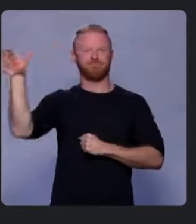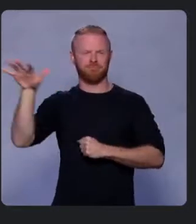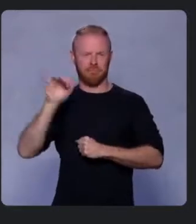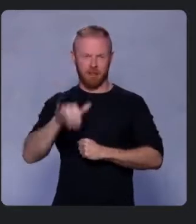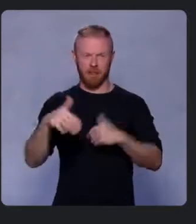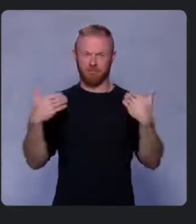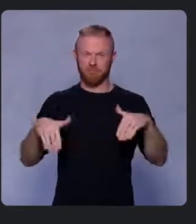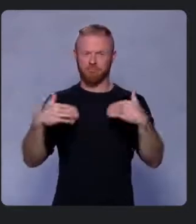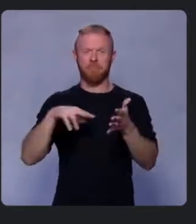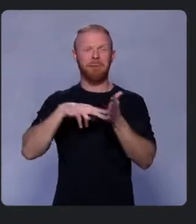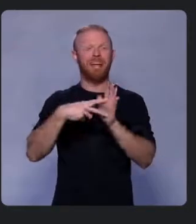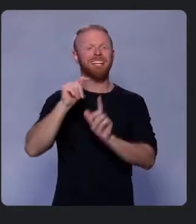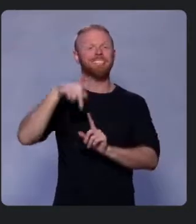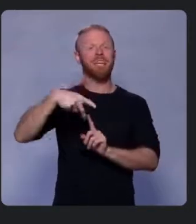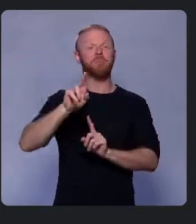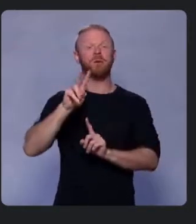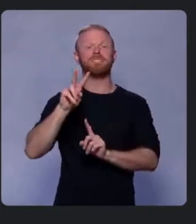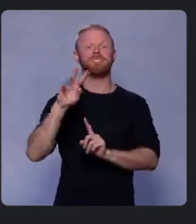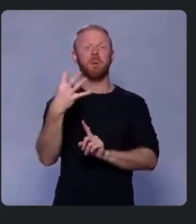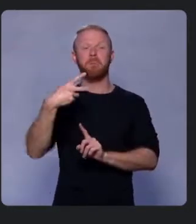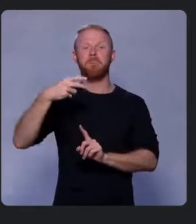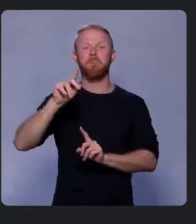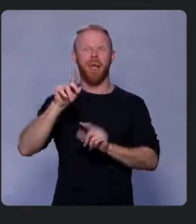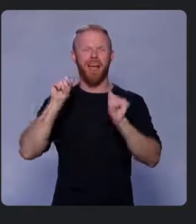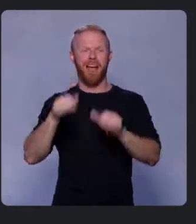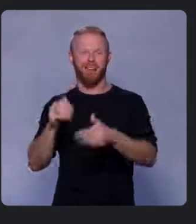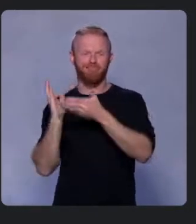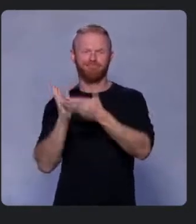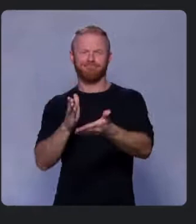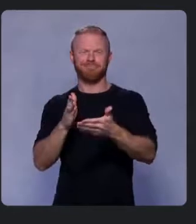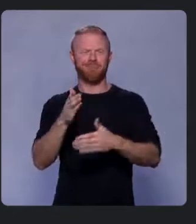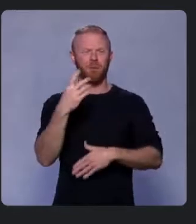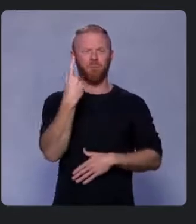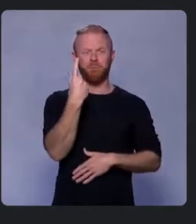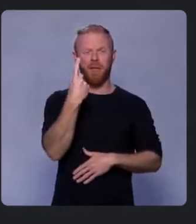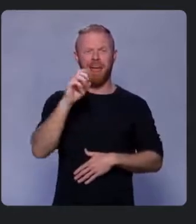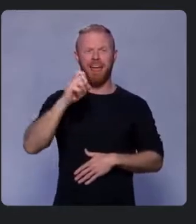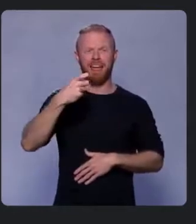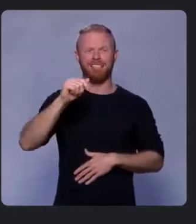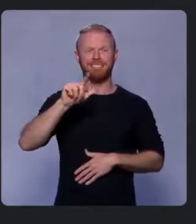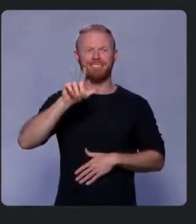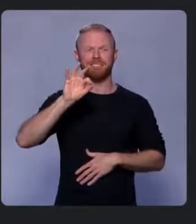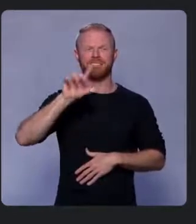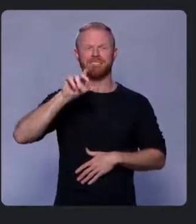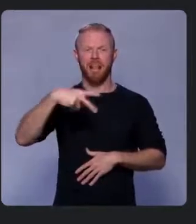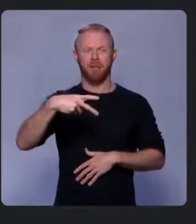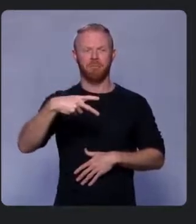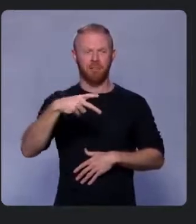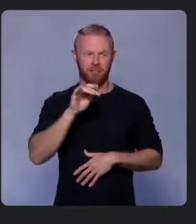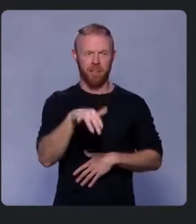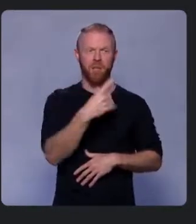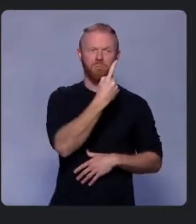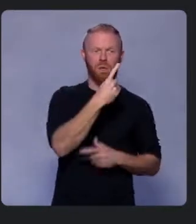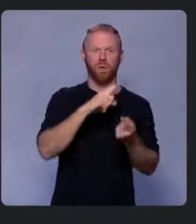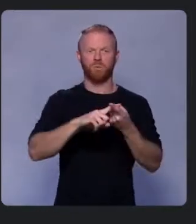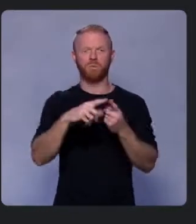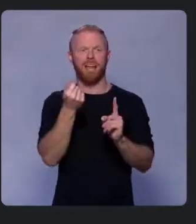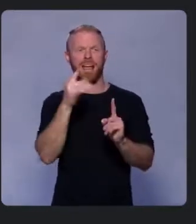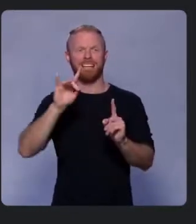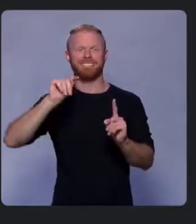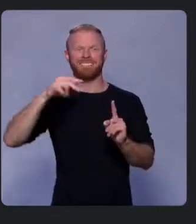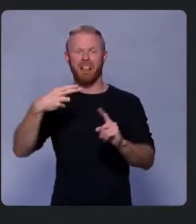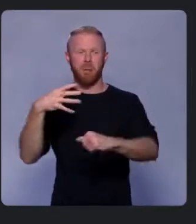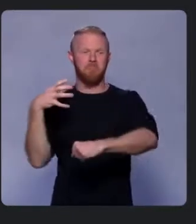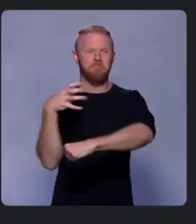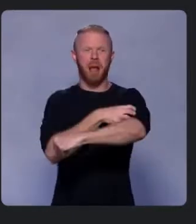a TPU v4 pod to deliver more than 1 exaflop, 10 to the 18th power floating point operations per second of computing